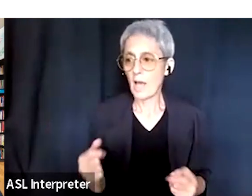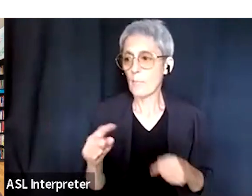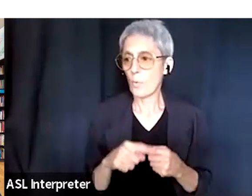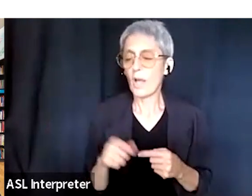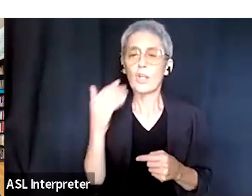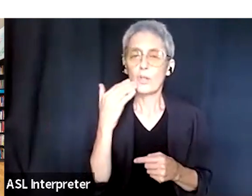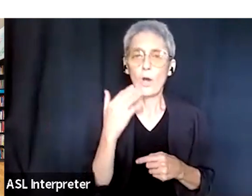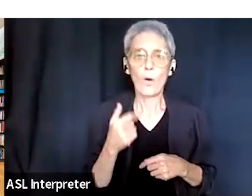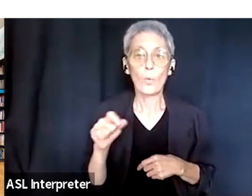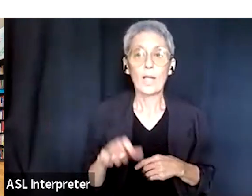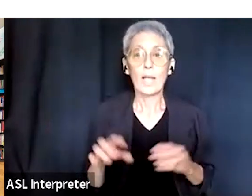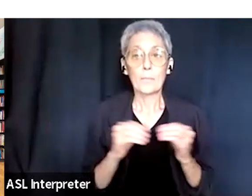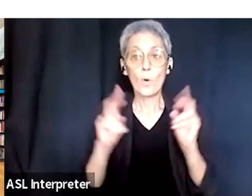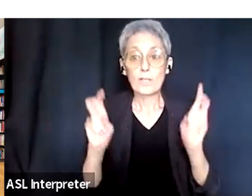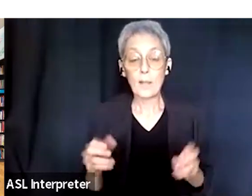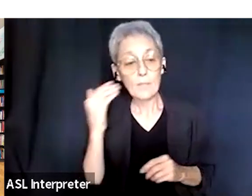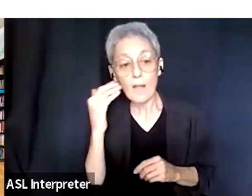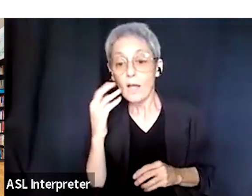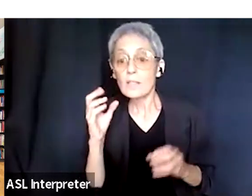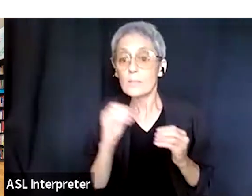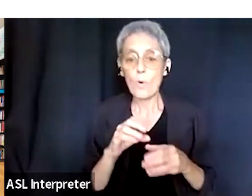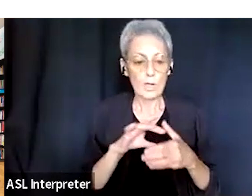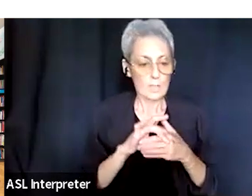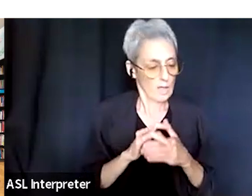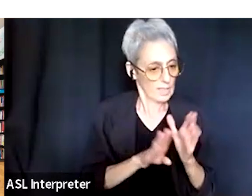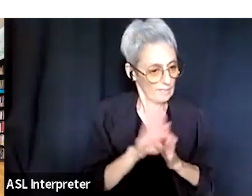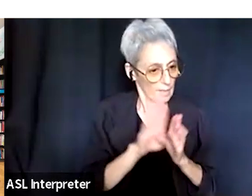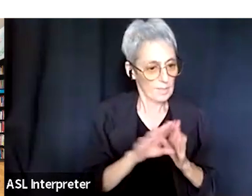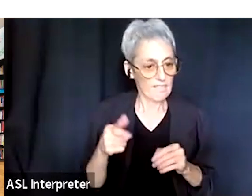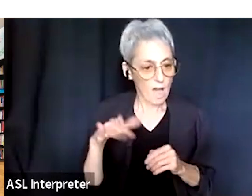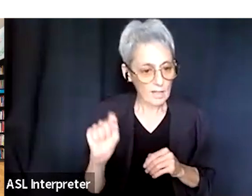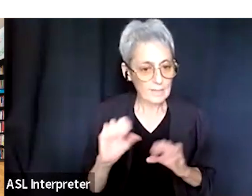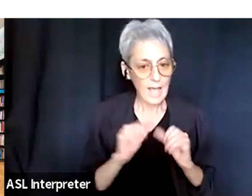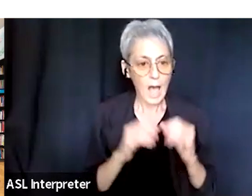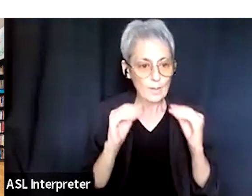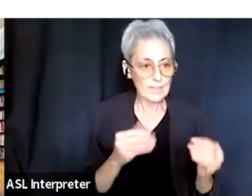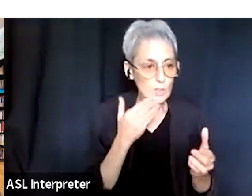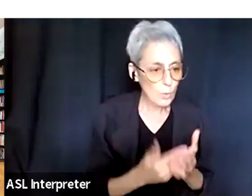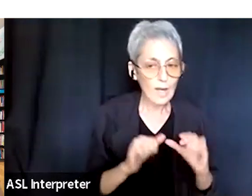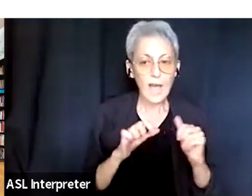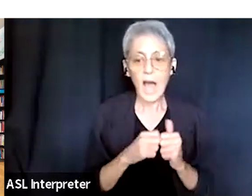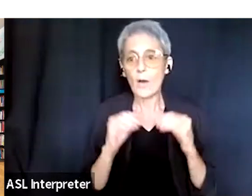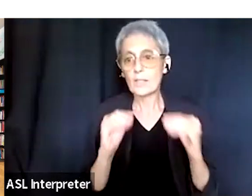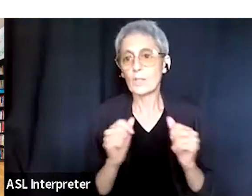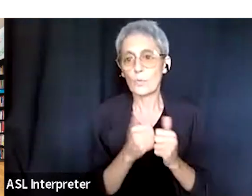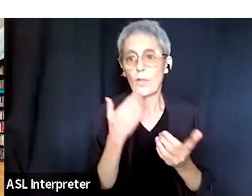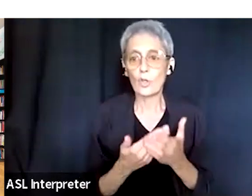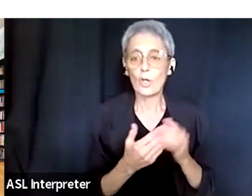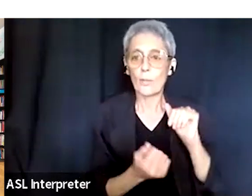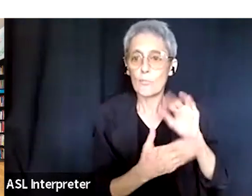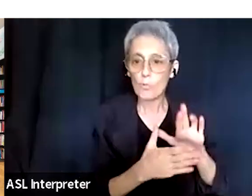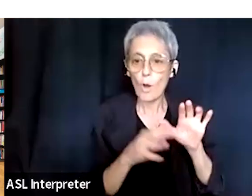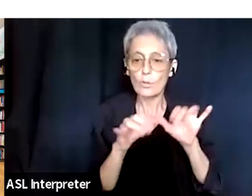more subject knowledge and more subject development in phonics, and how to teach it well, and how to teach it systematically, and how to introduce those